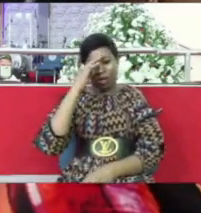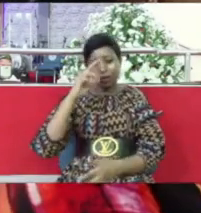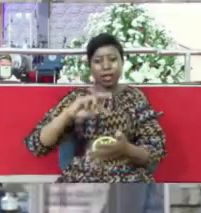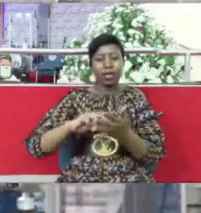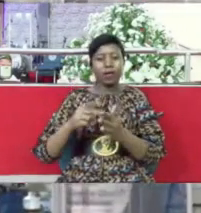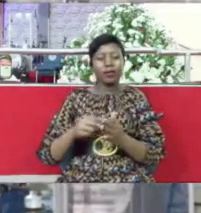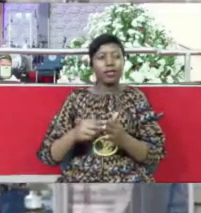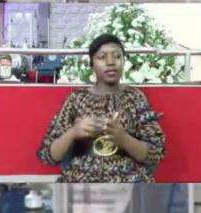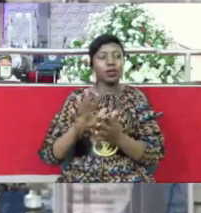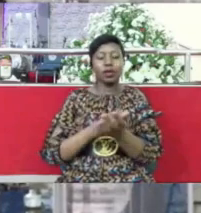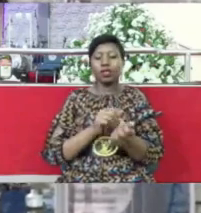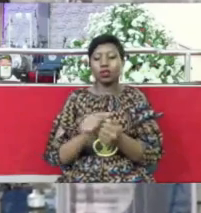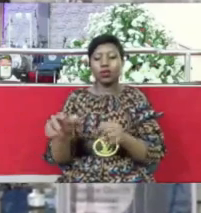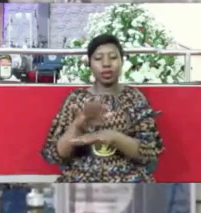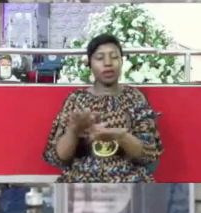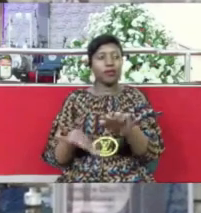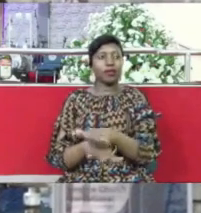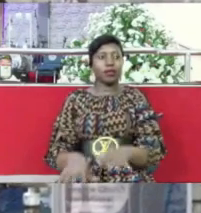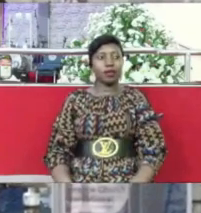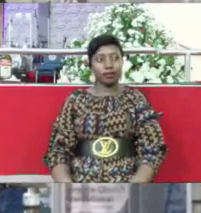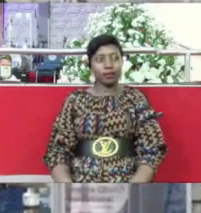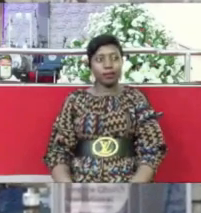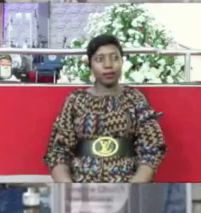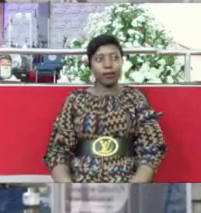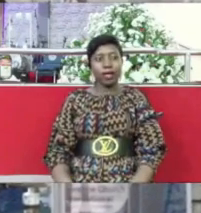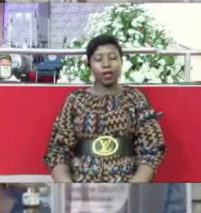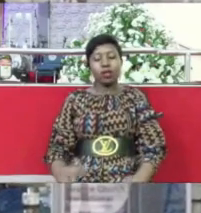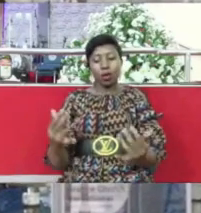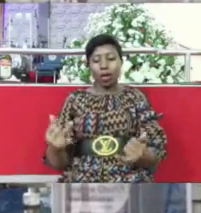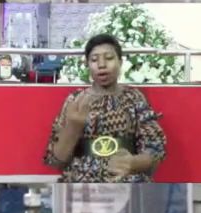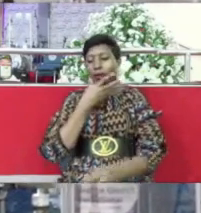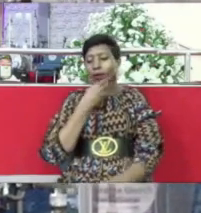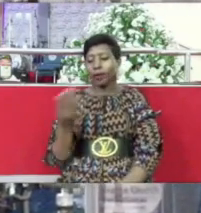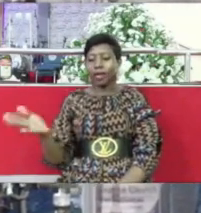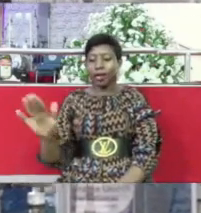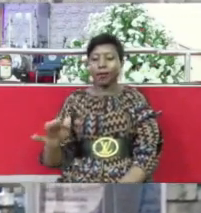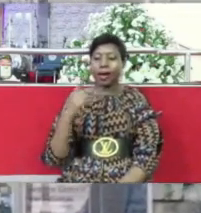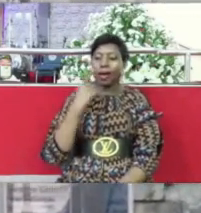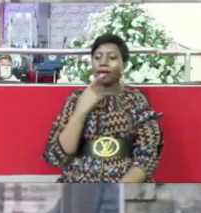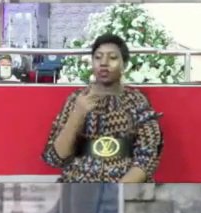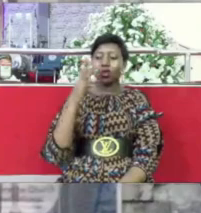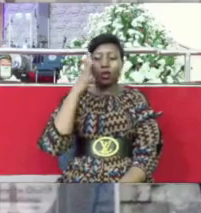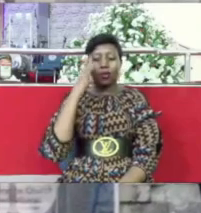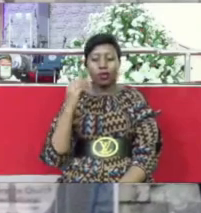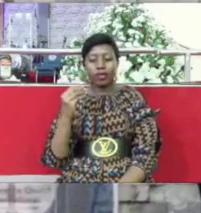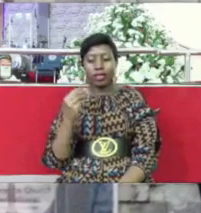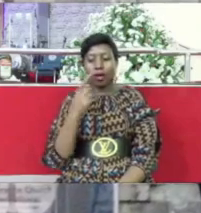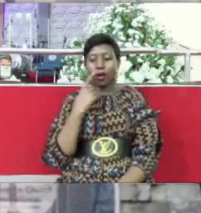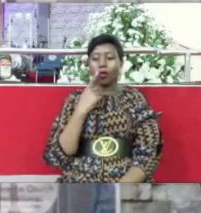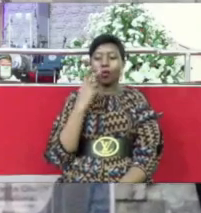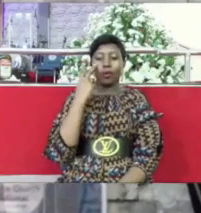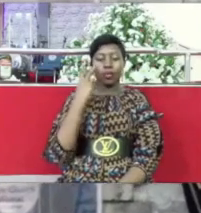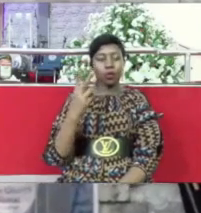and told Moses, walikuja wakaambia, we saw a land flowing with milk and honey. Tukaona mji ambao uko na asali na maziwa. But there are also